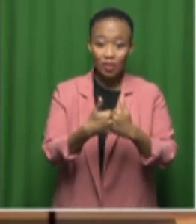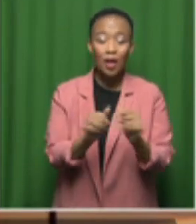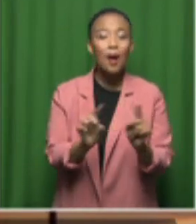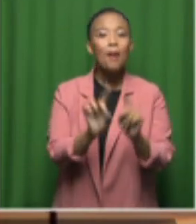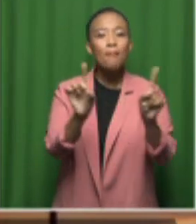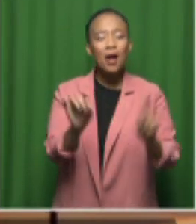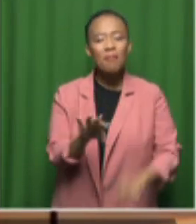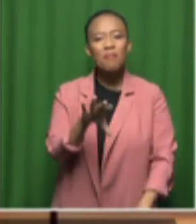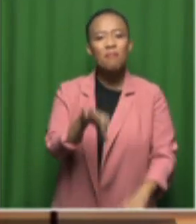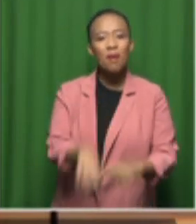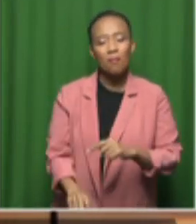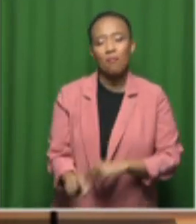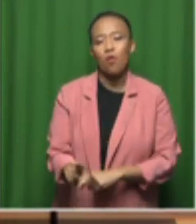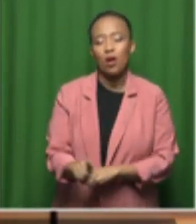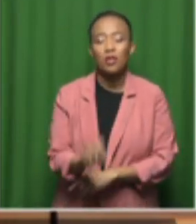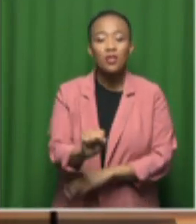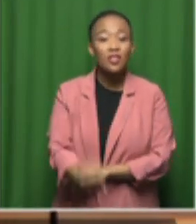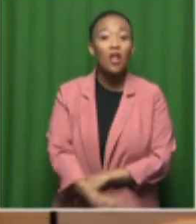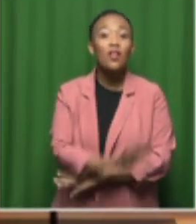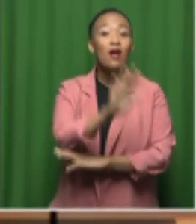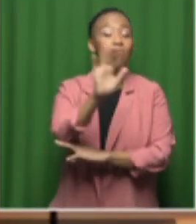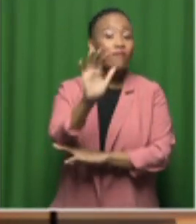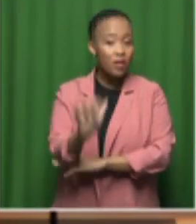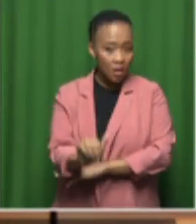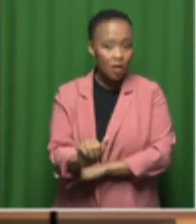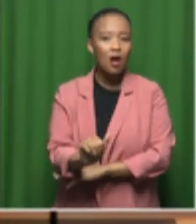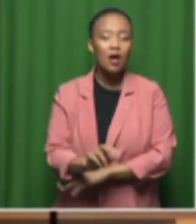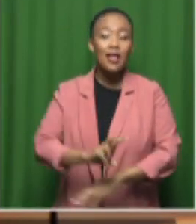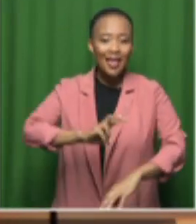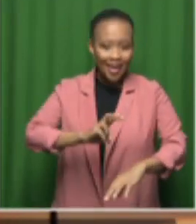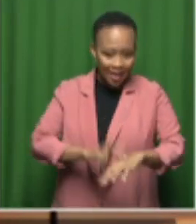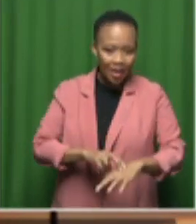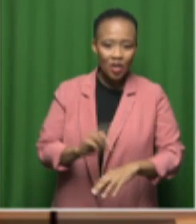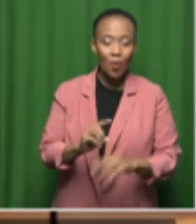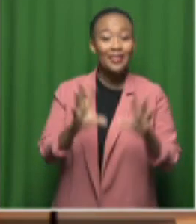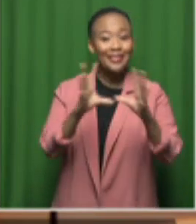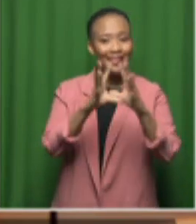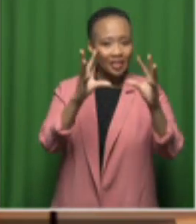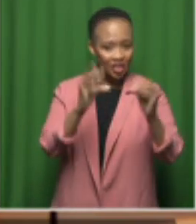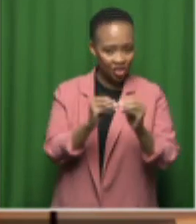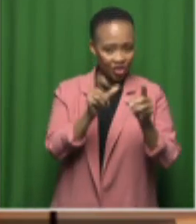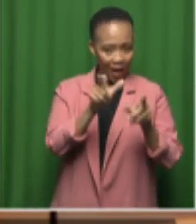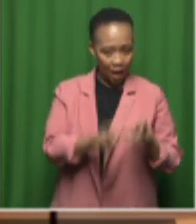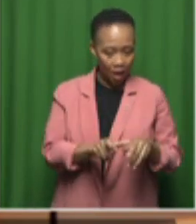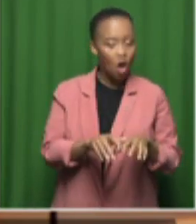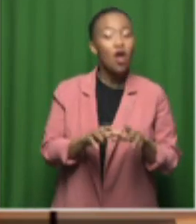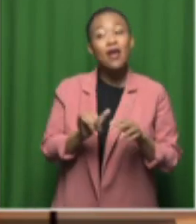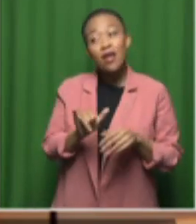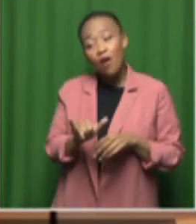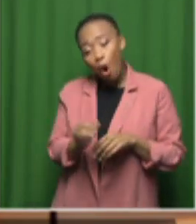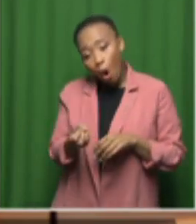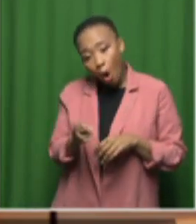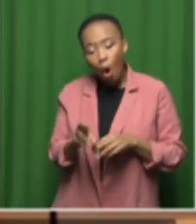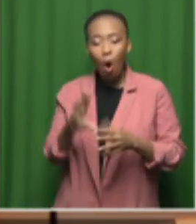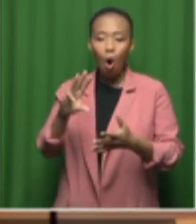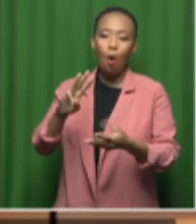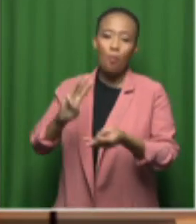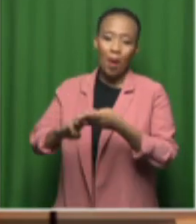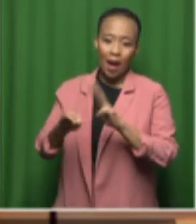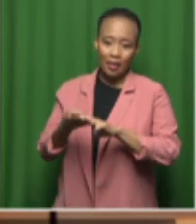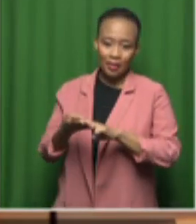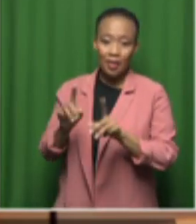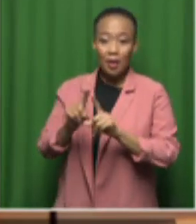needs more statisticians, if not mathematicians. Oh, yes. So this is like a poetry way of